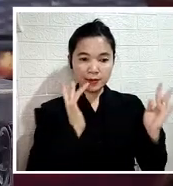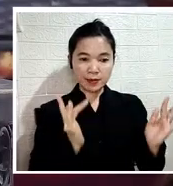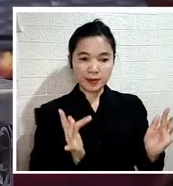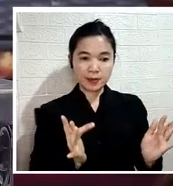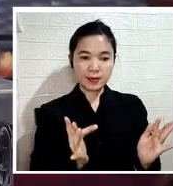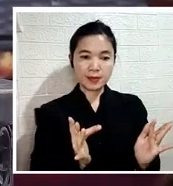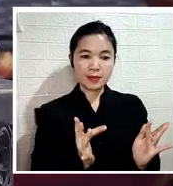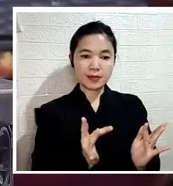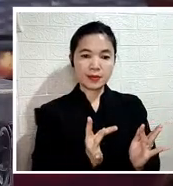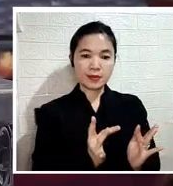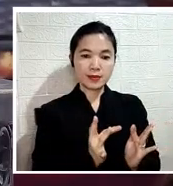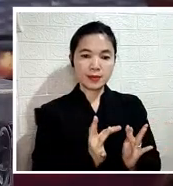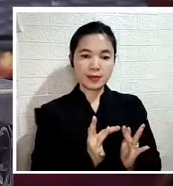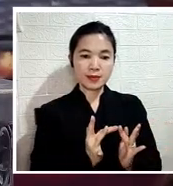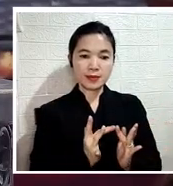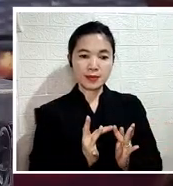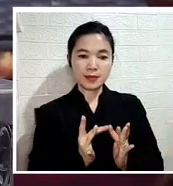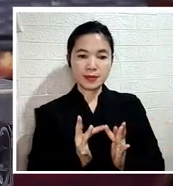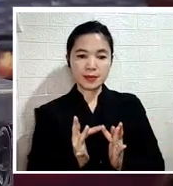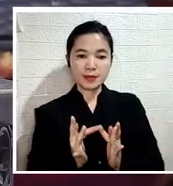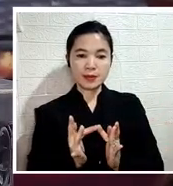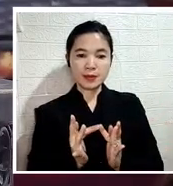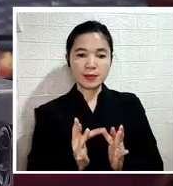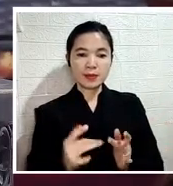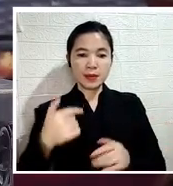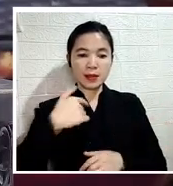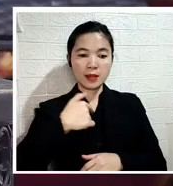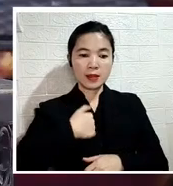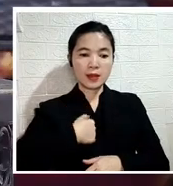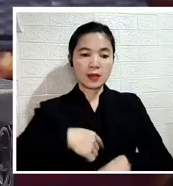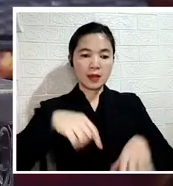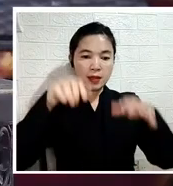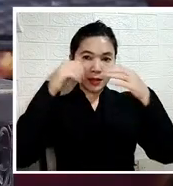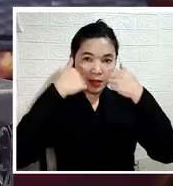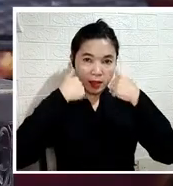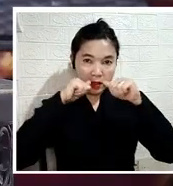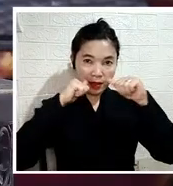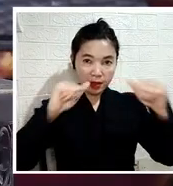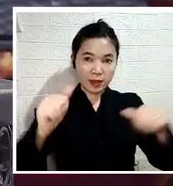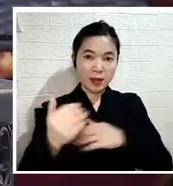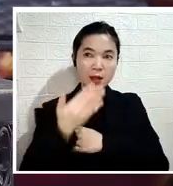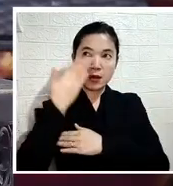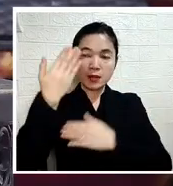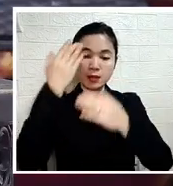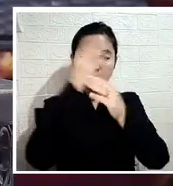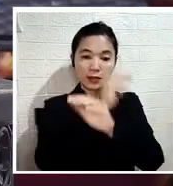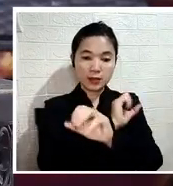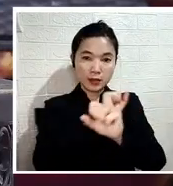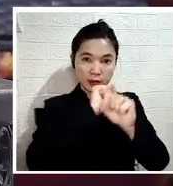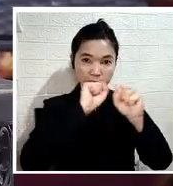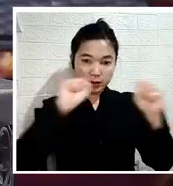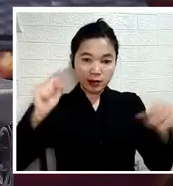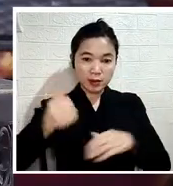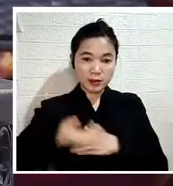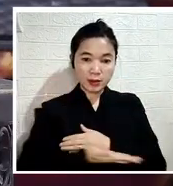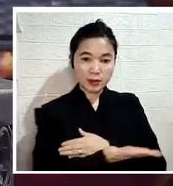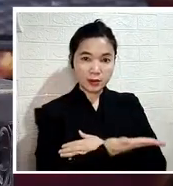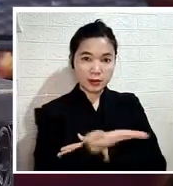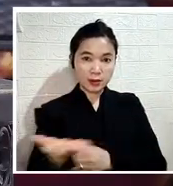heart. I announce your justice in the vast